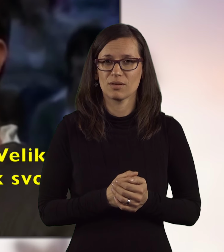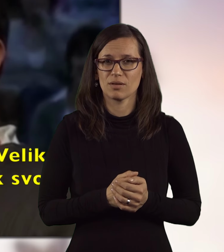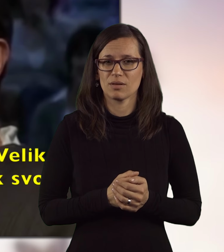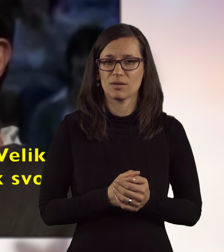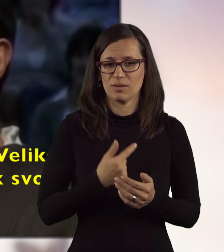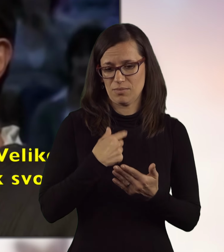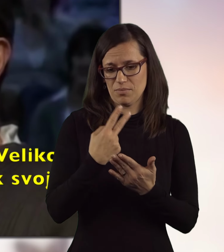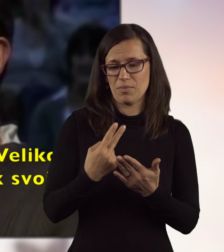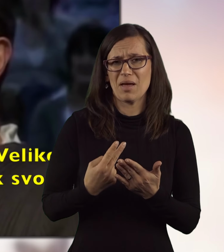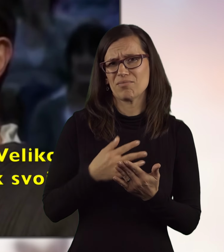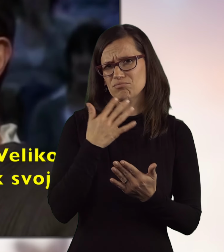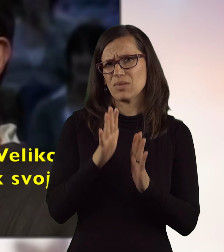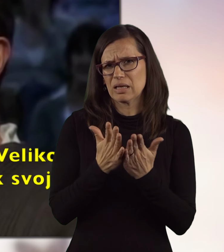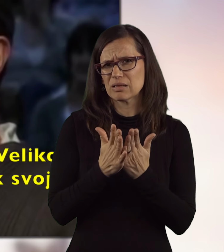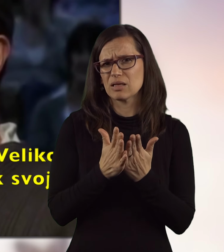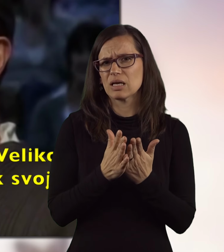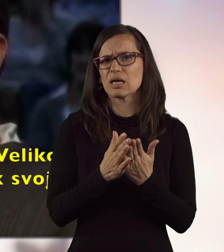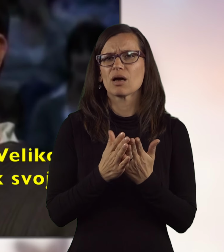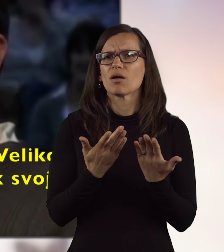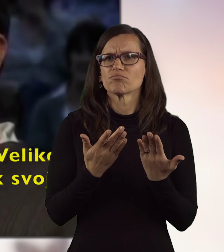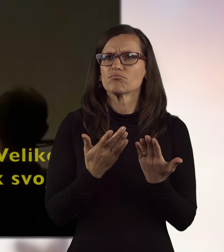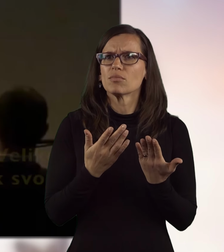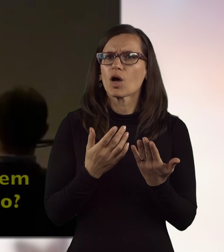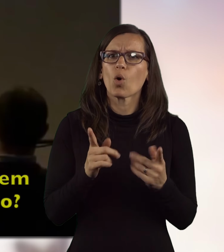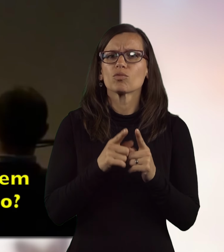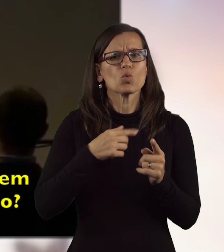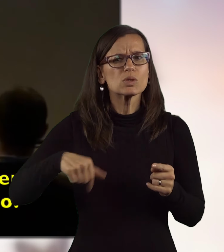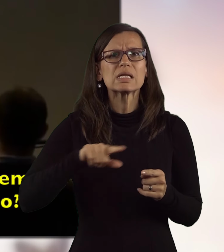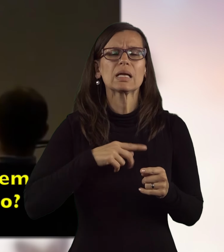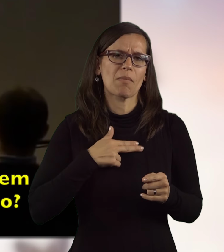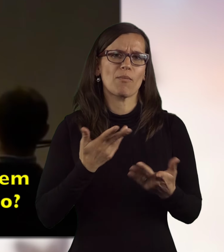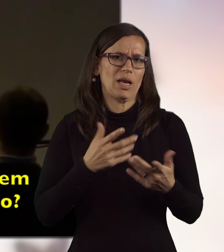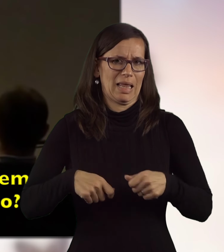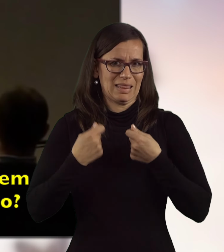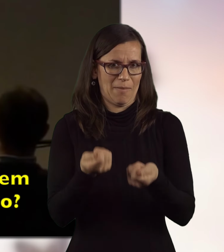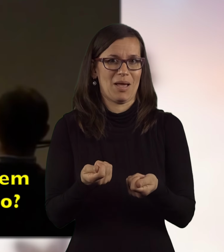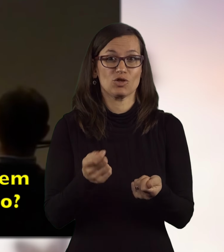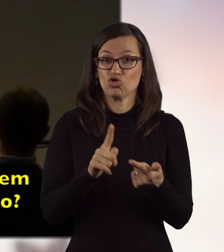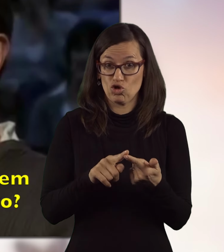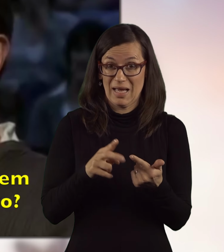We read a lot of books about we all have a purpose. If we really have got one,